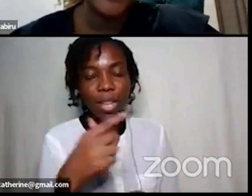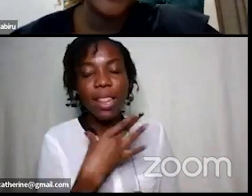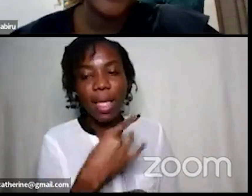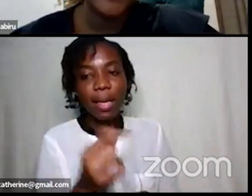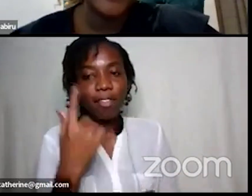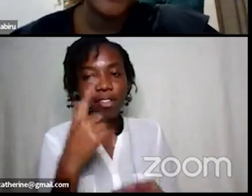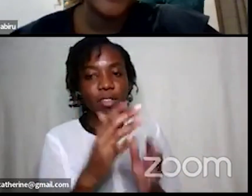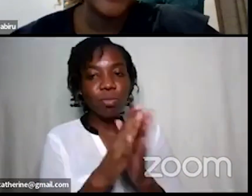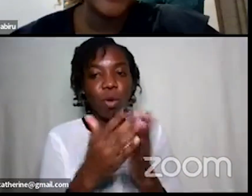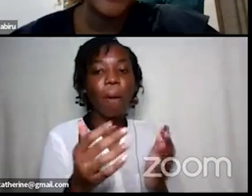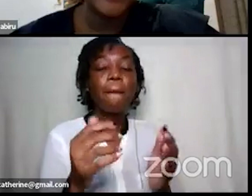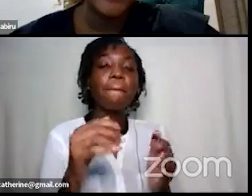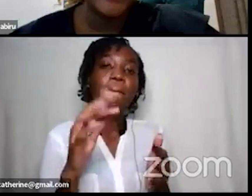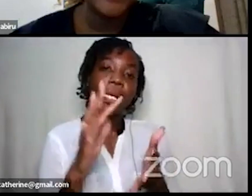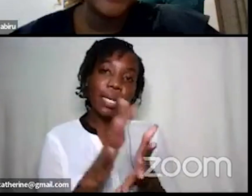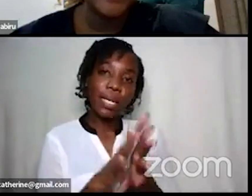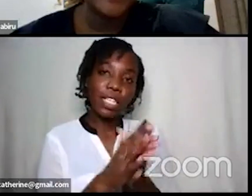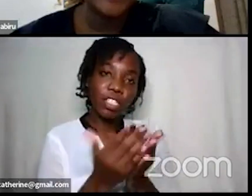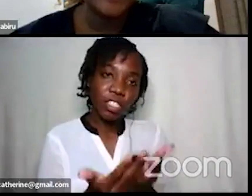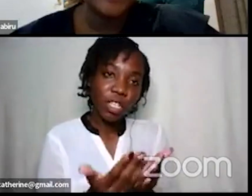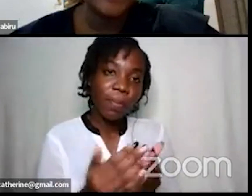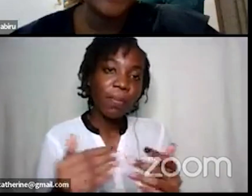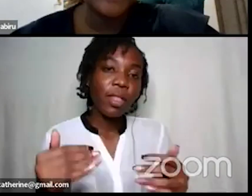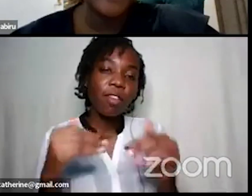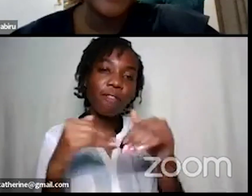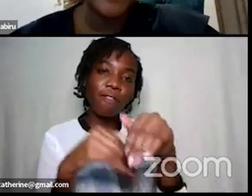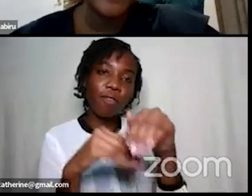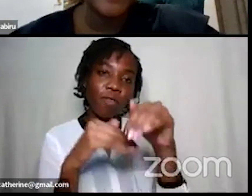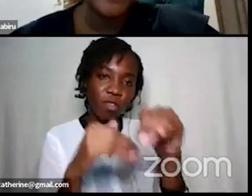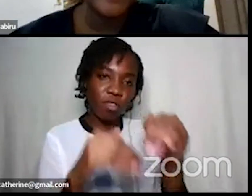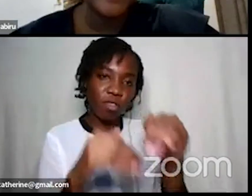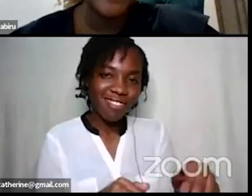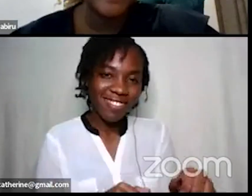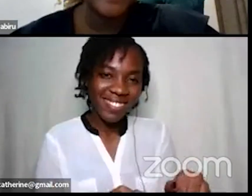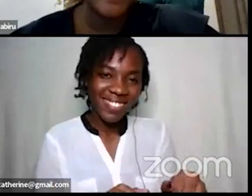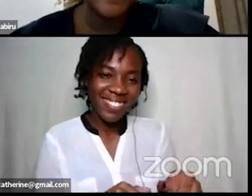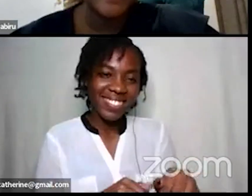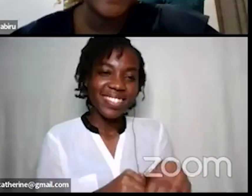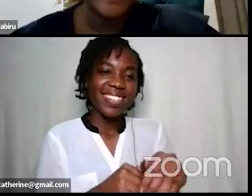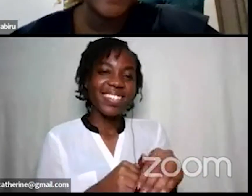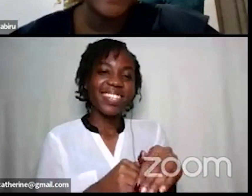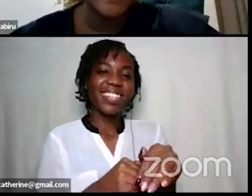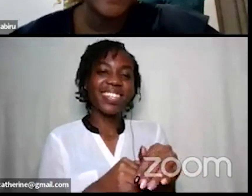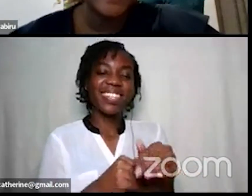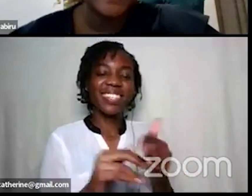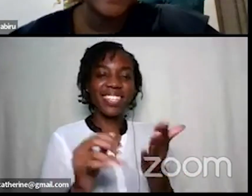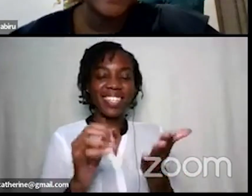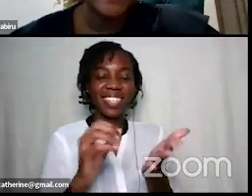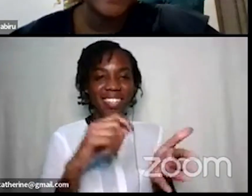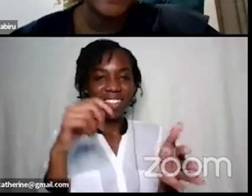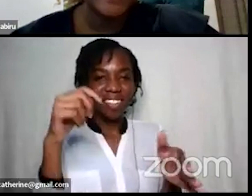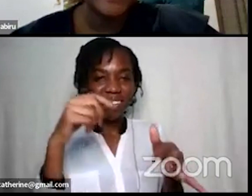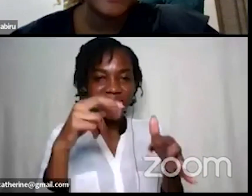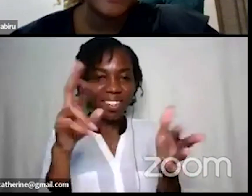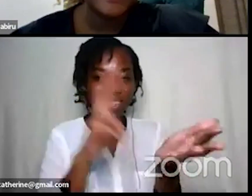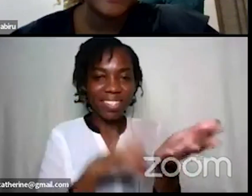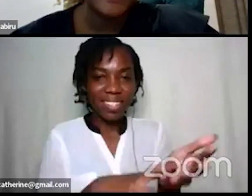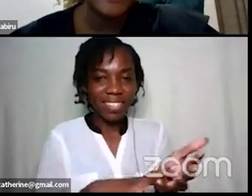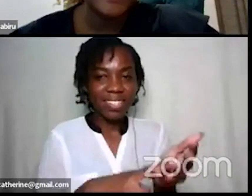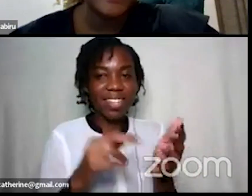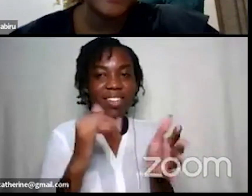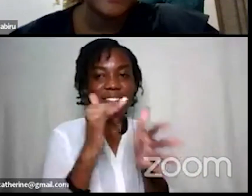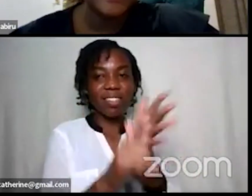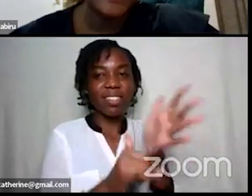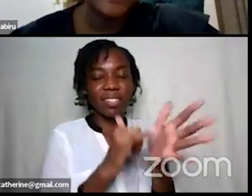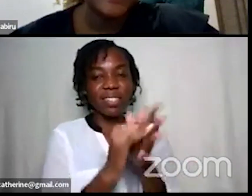Atara Solutions. Follow, or rather, we are followed. Subscribe to our YouTube channel, Get It Right with Atara Solutions,